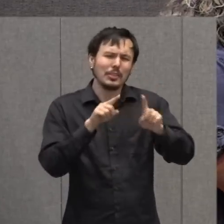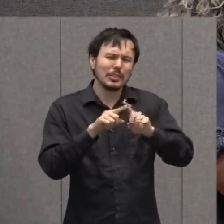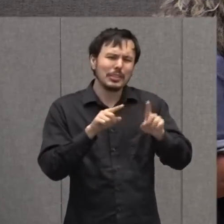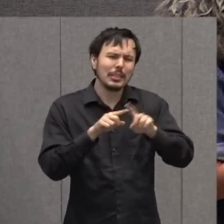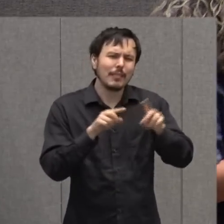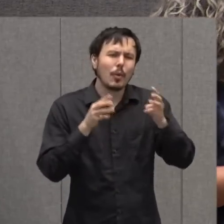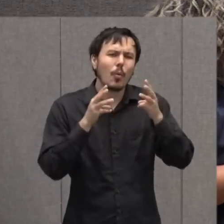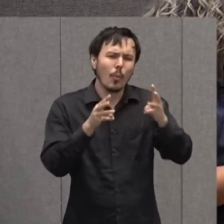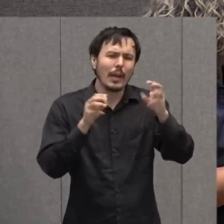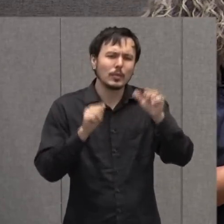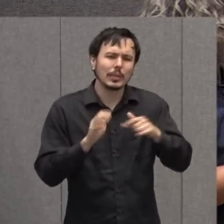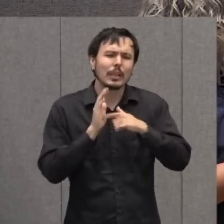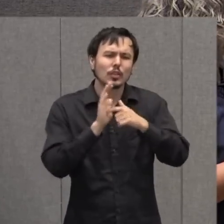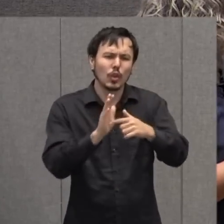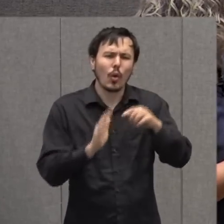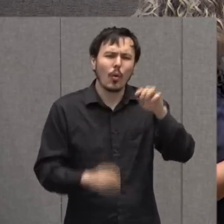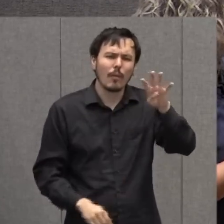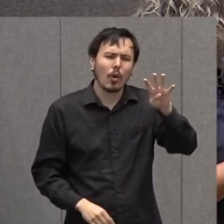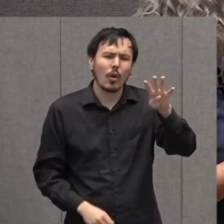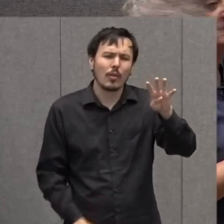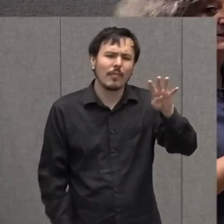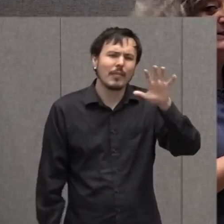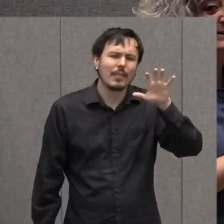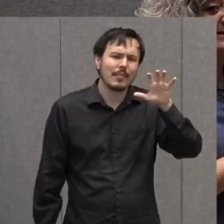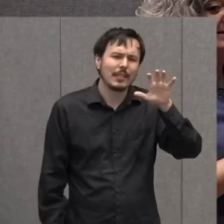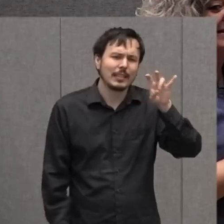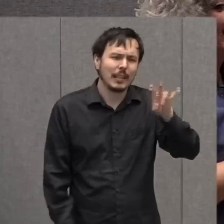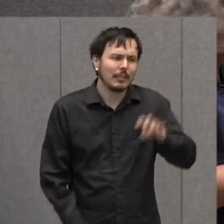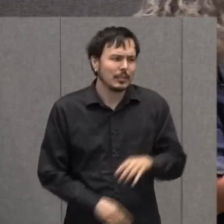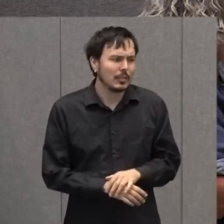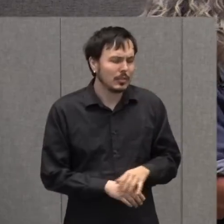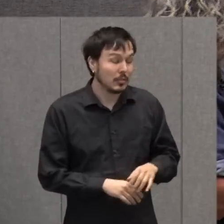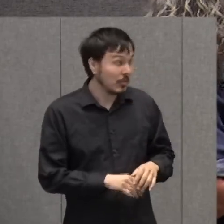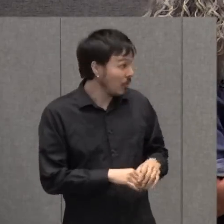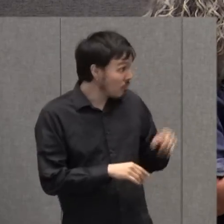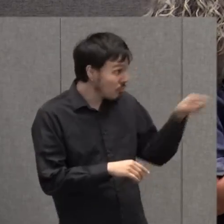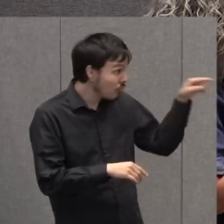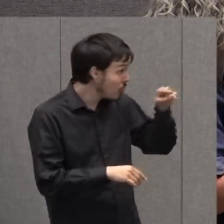457. Do you guys have an idea?